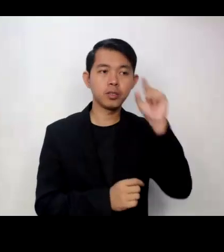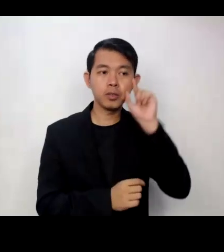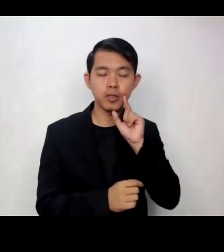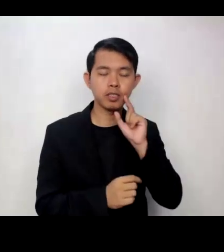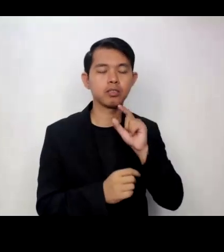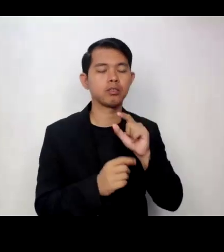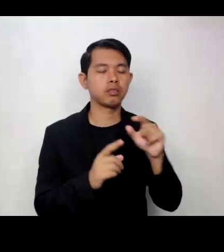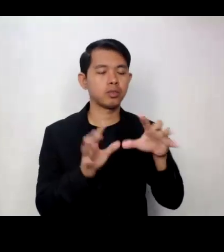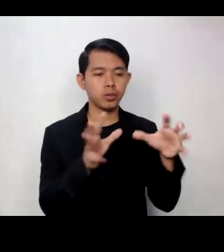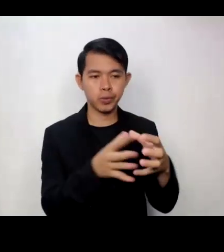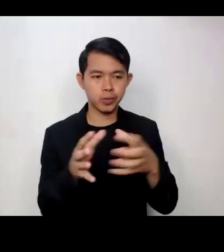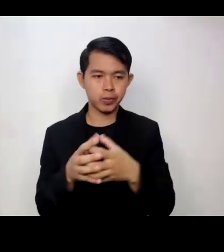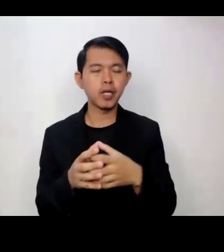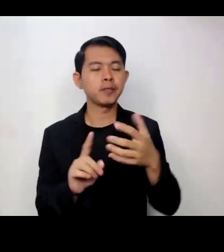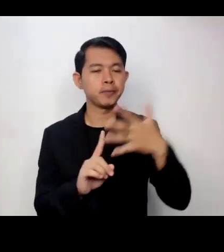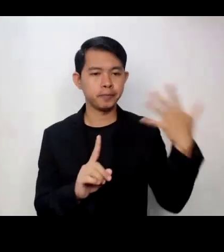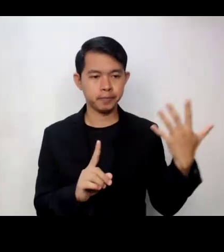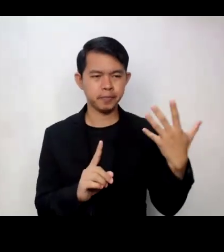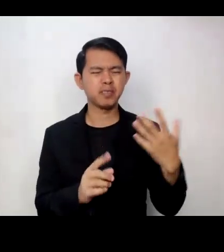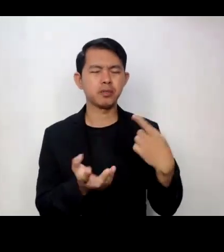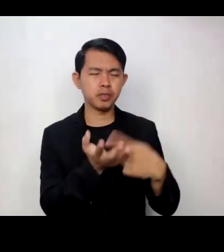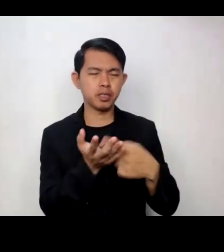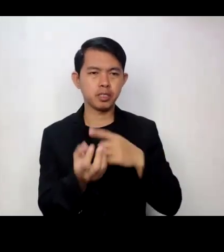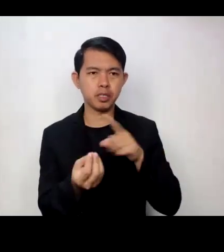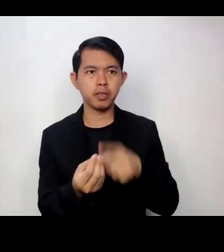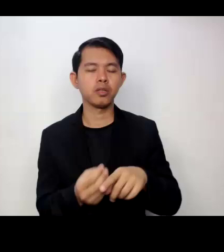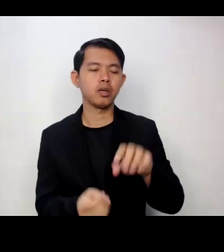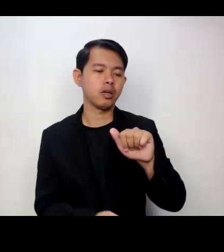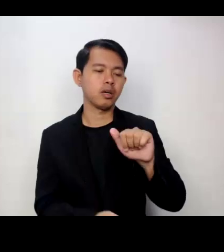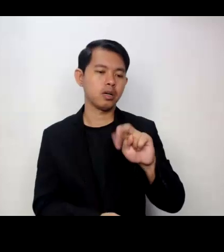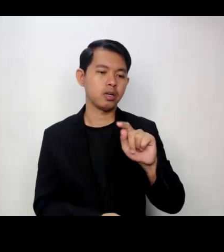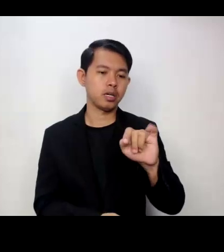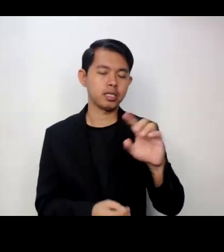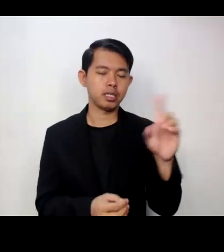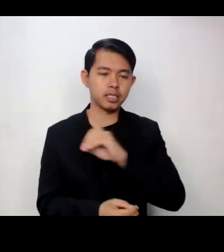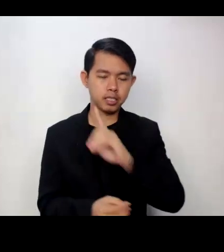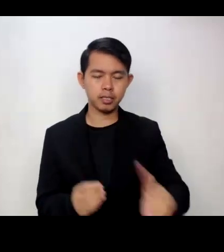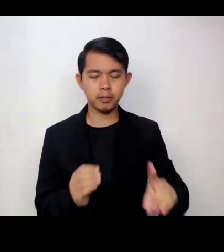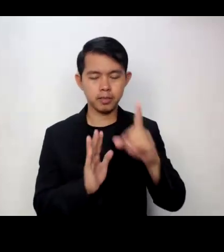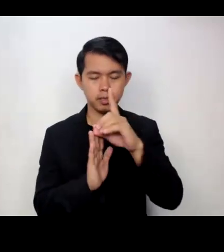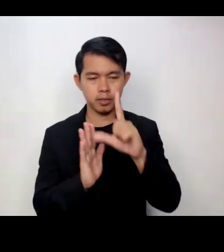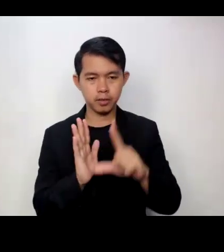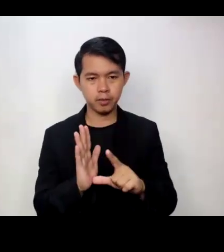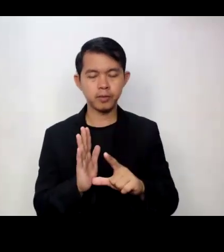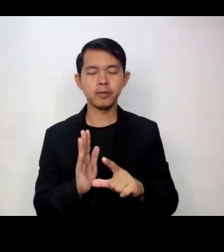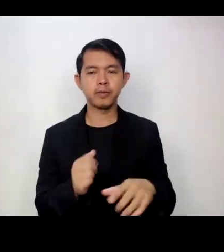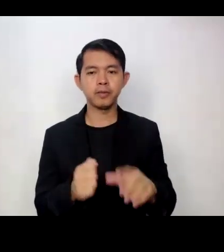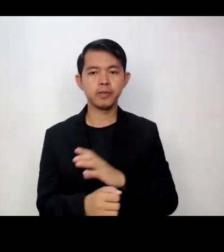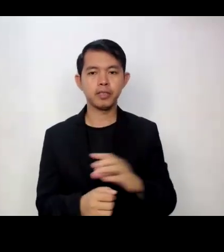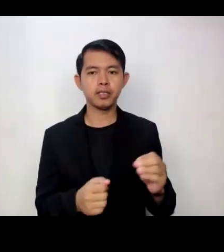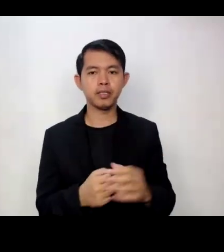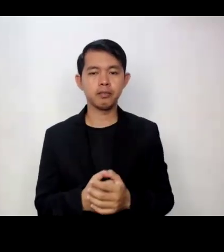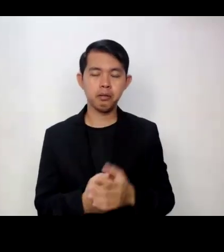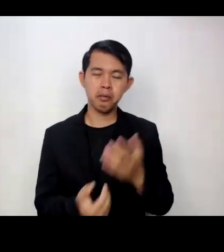no? I'm talking about yung anti-discrimination bill. I think you were there as well, Xavier. Mhm. And one of the parang potential solutions, oh, should we